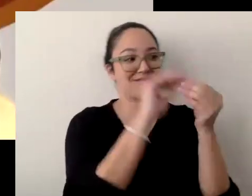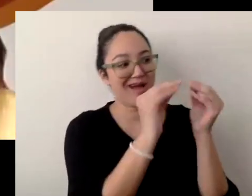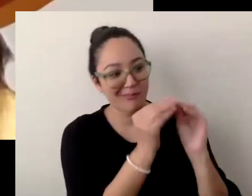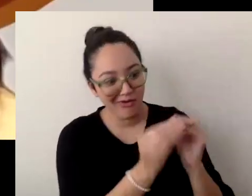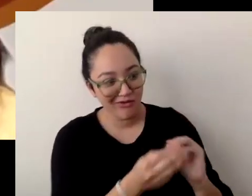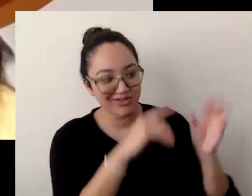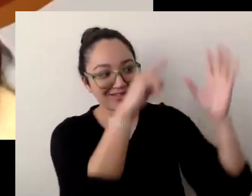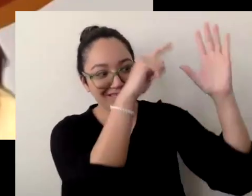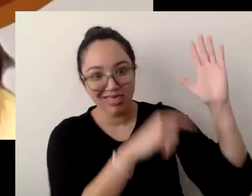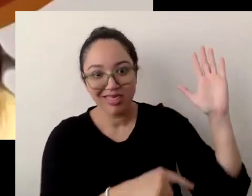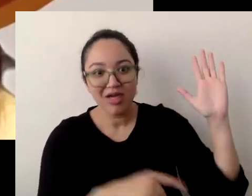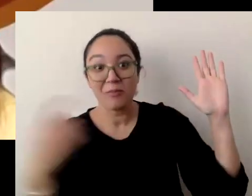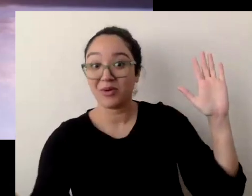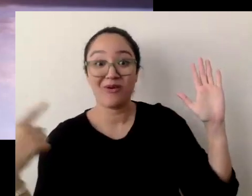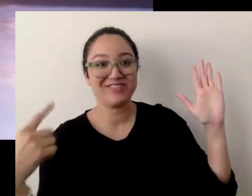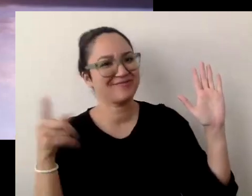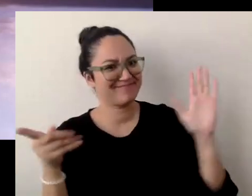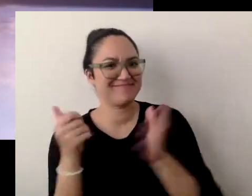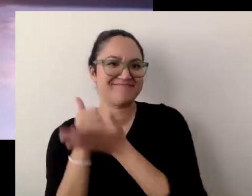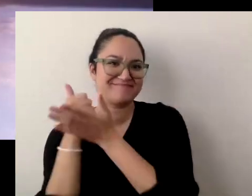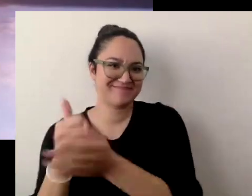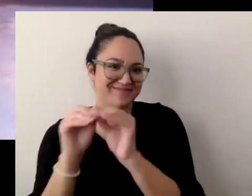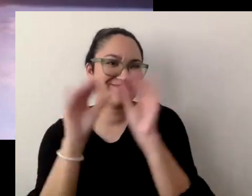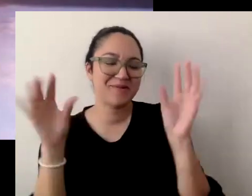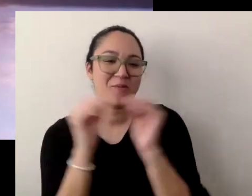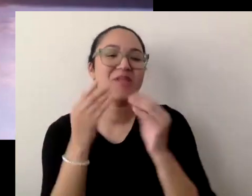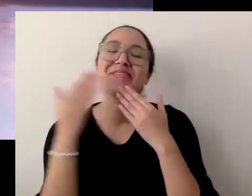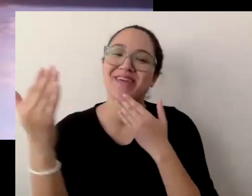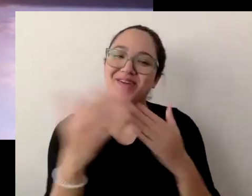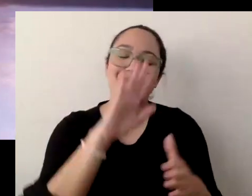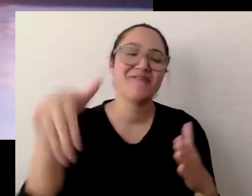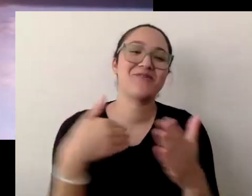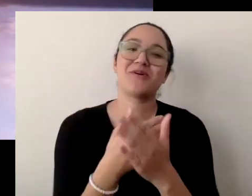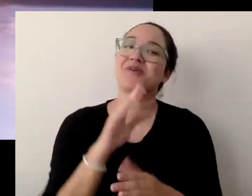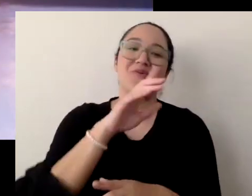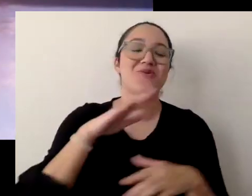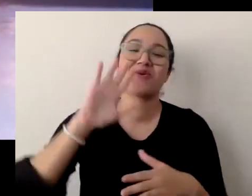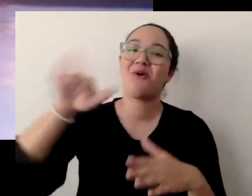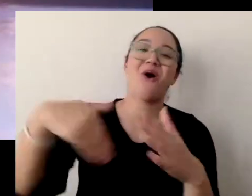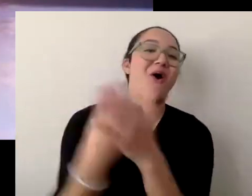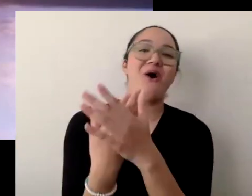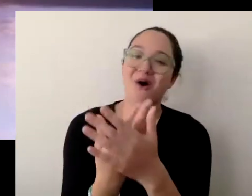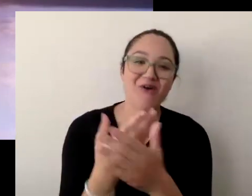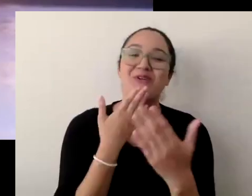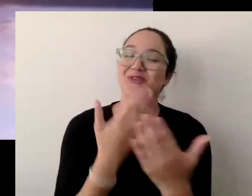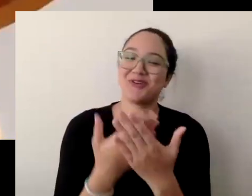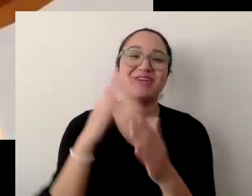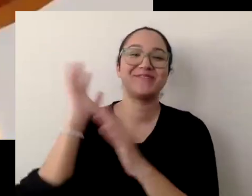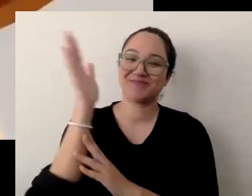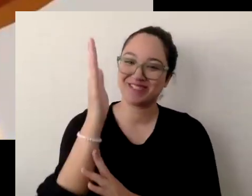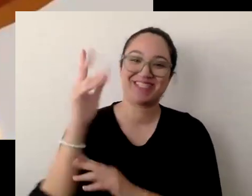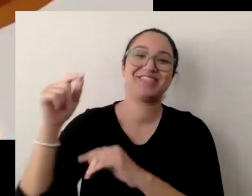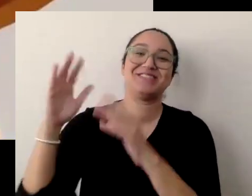the charts. So thank you, everybody. You guys all did a wonderful presentation. Claps.